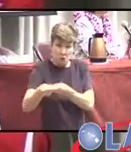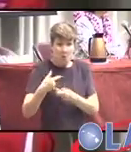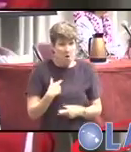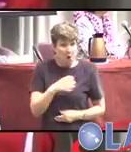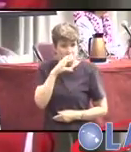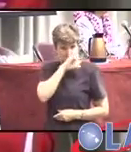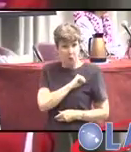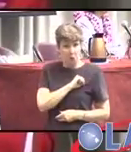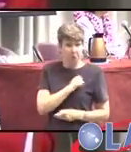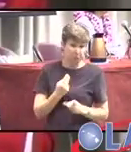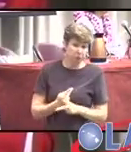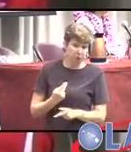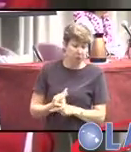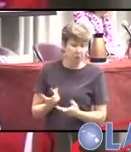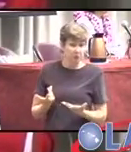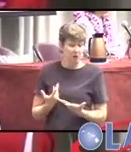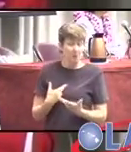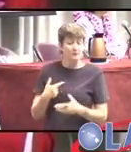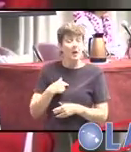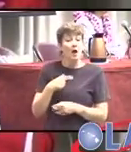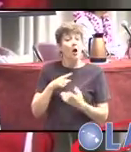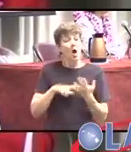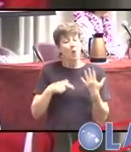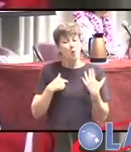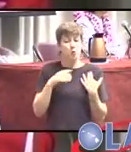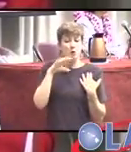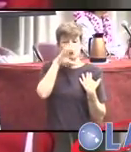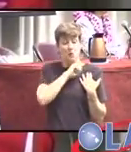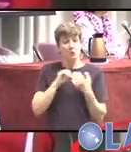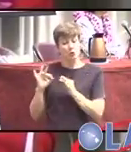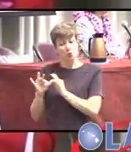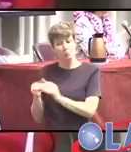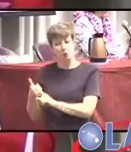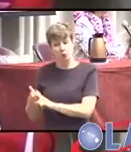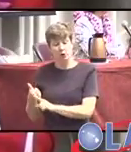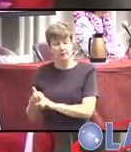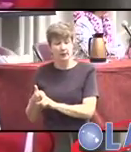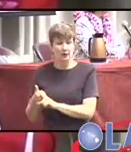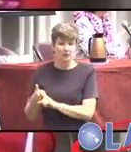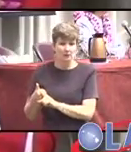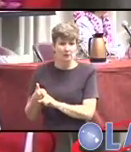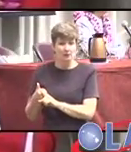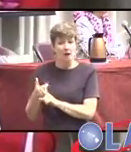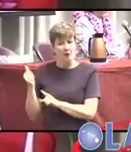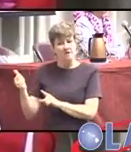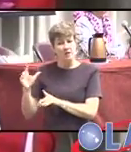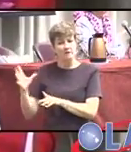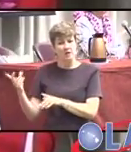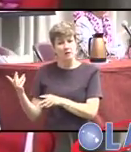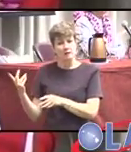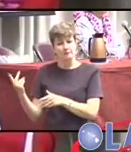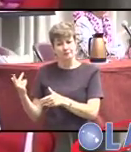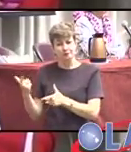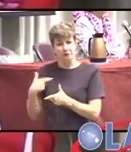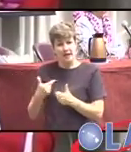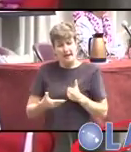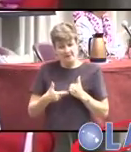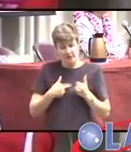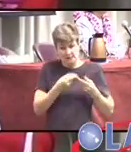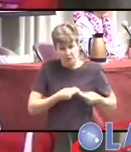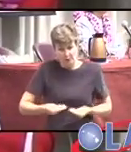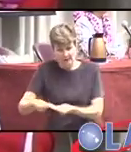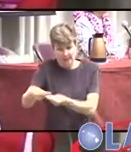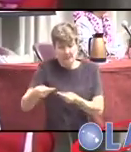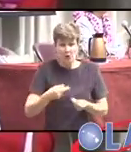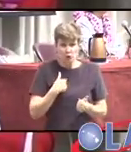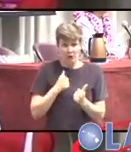clients. And we assumed that the interpreter would be a vehicle for us to better be able to communicate